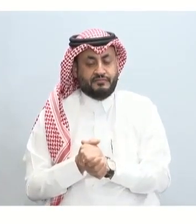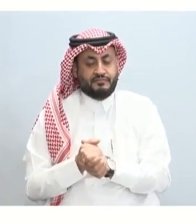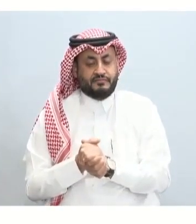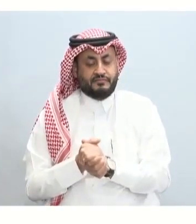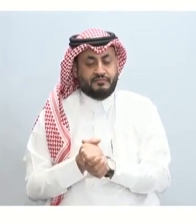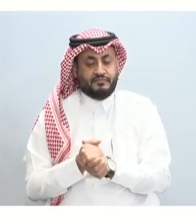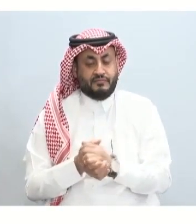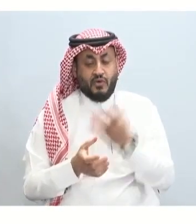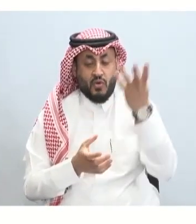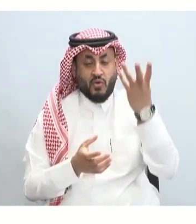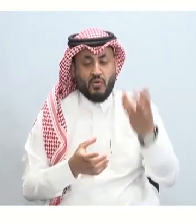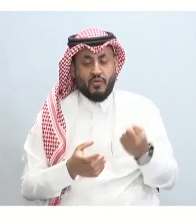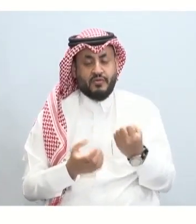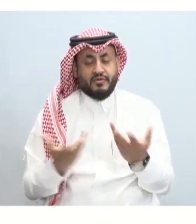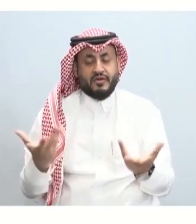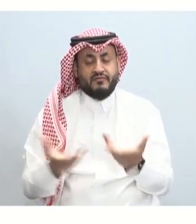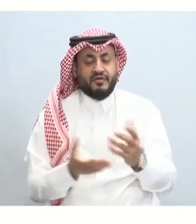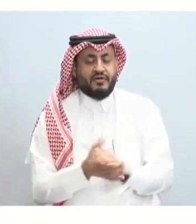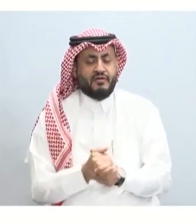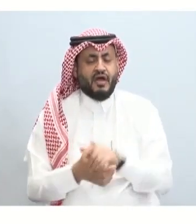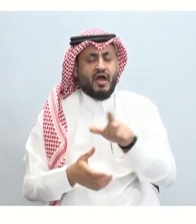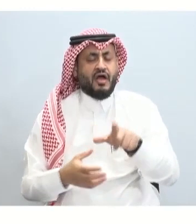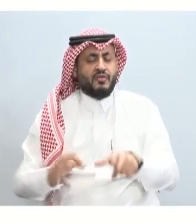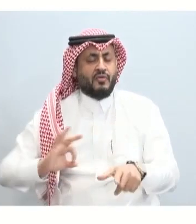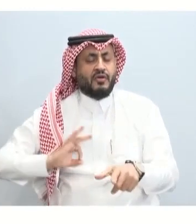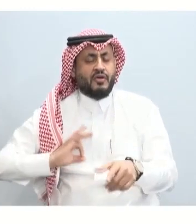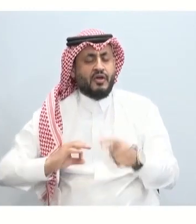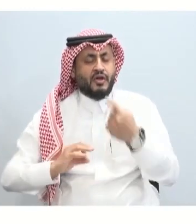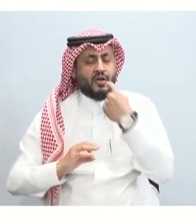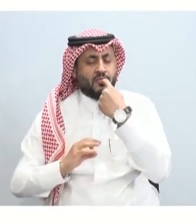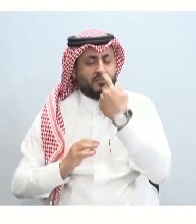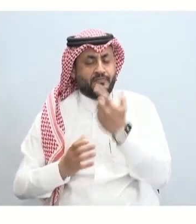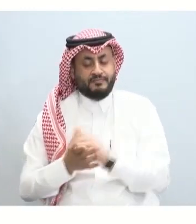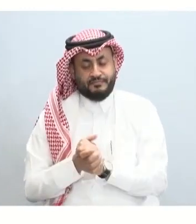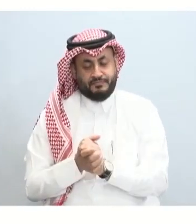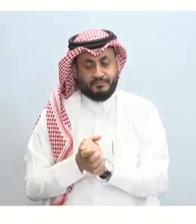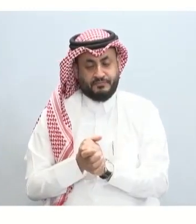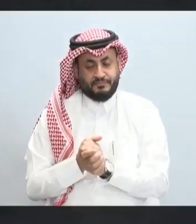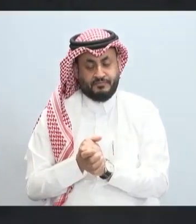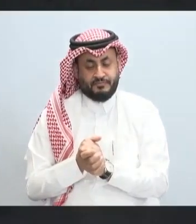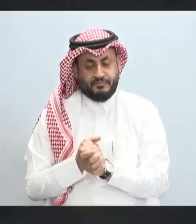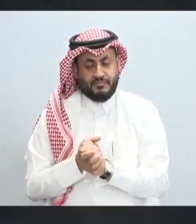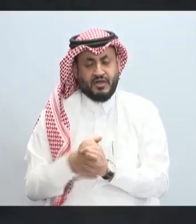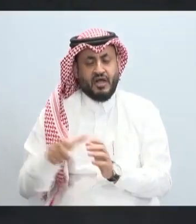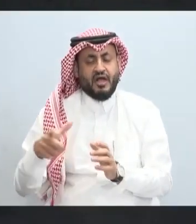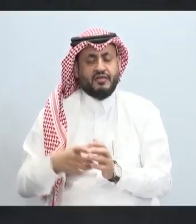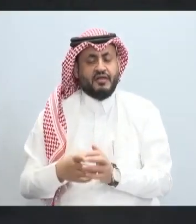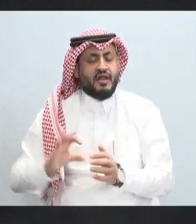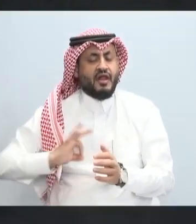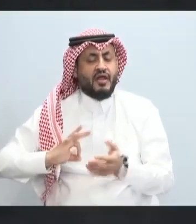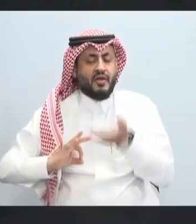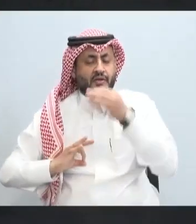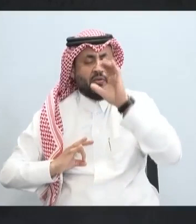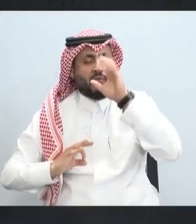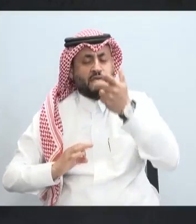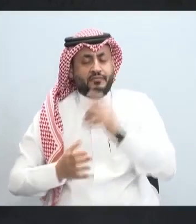Good evening, what would you like to drink? What would you like to drink?